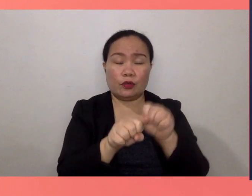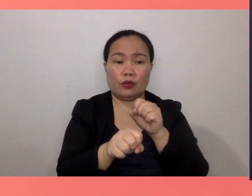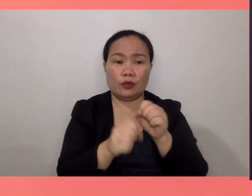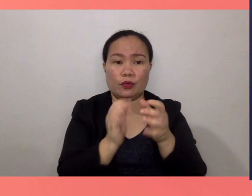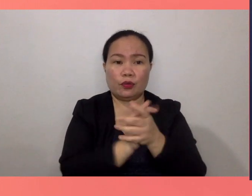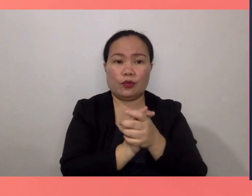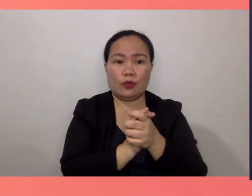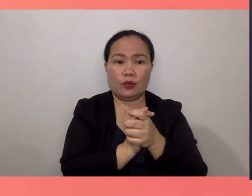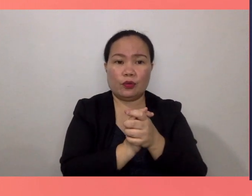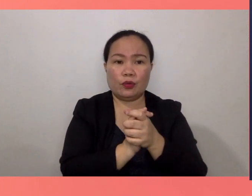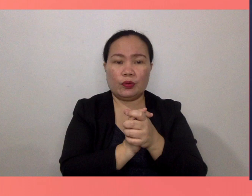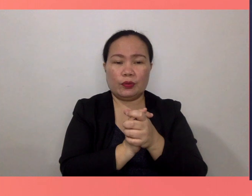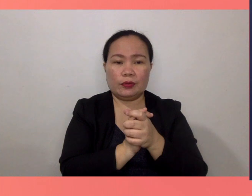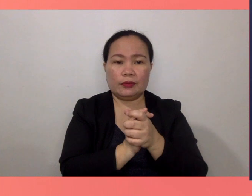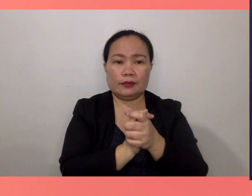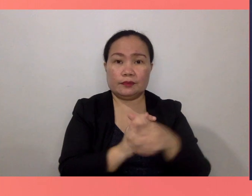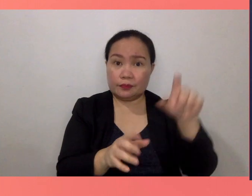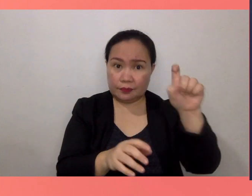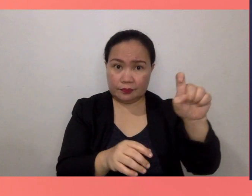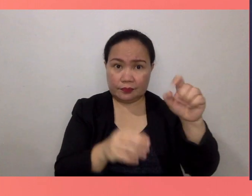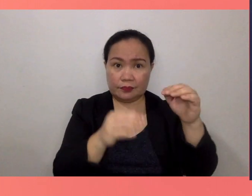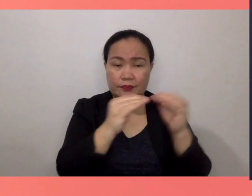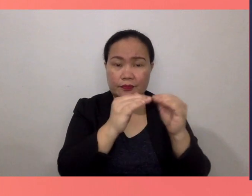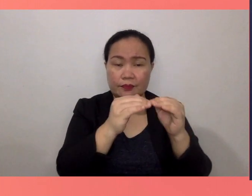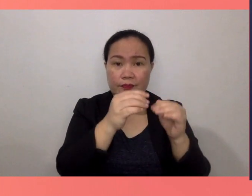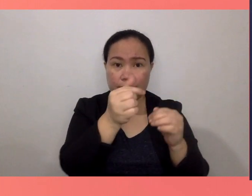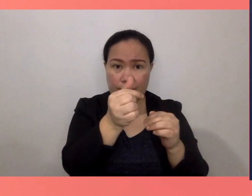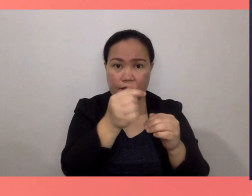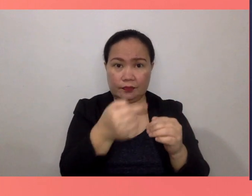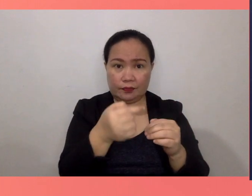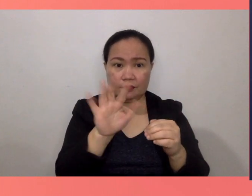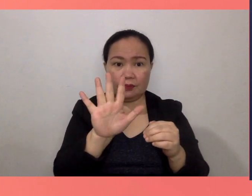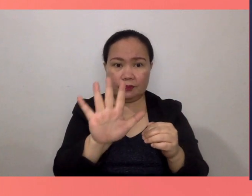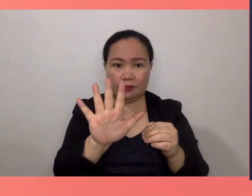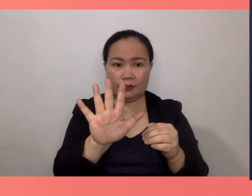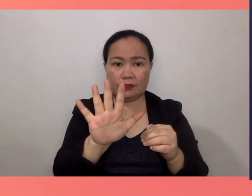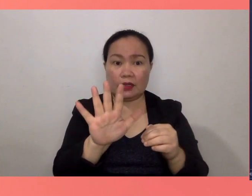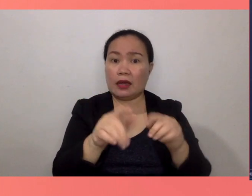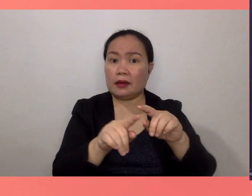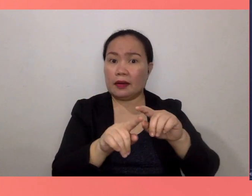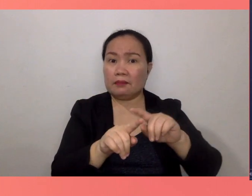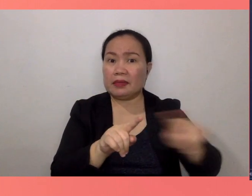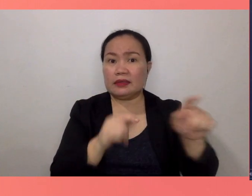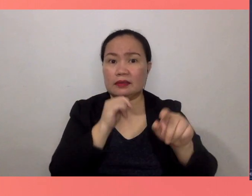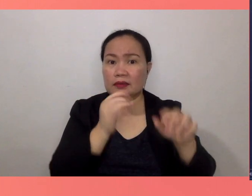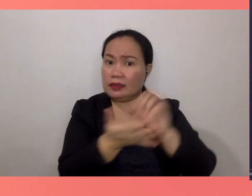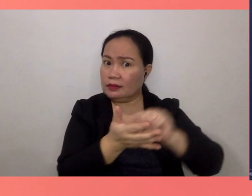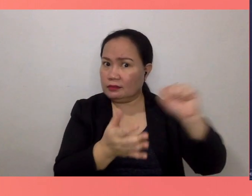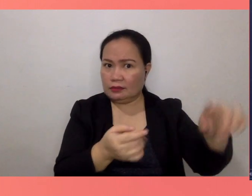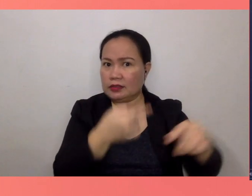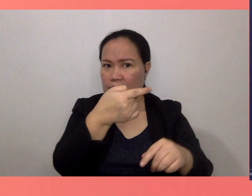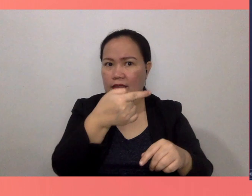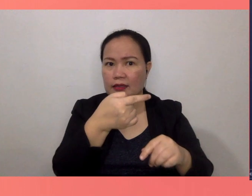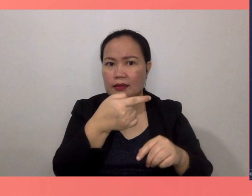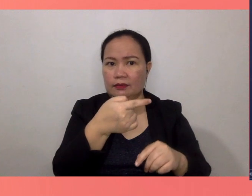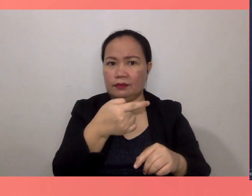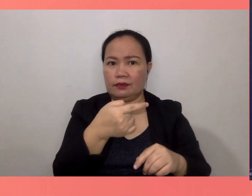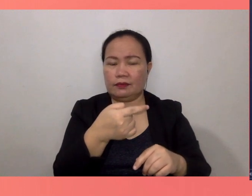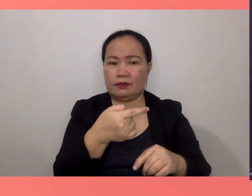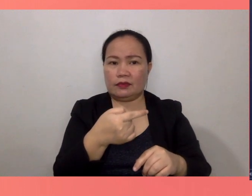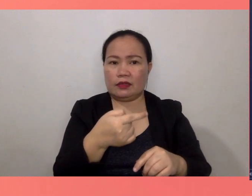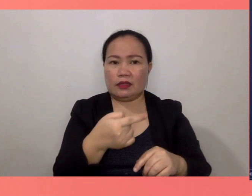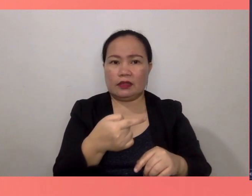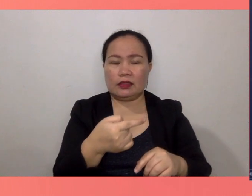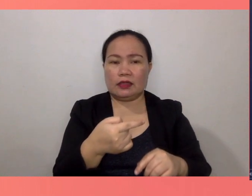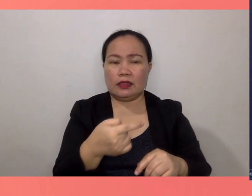wala, nire-reject natin, no, yung negative solution. Since ang pinag-uusapan natin dito is yung